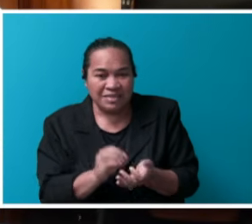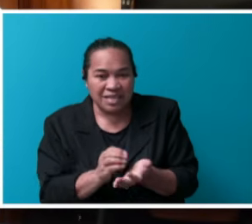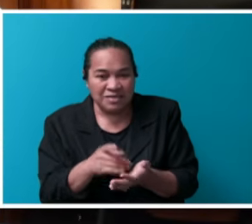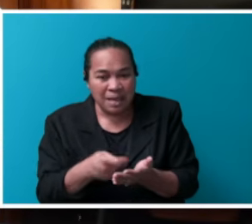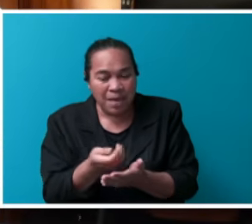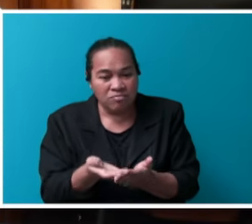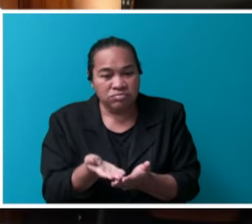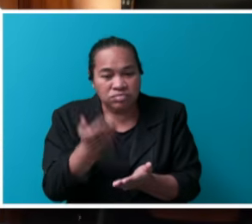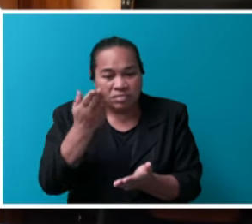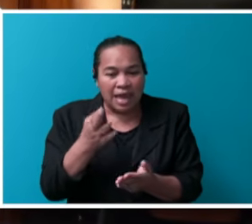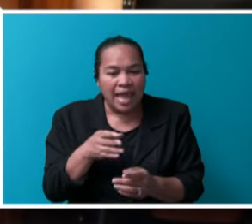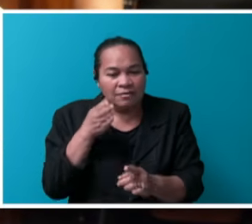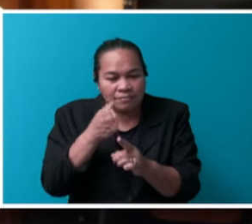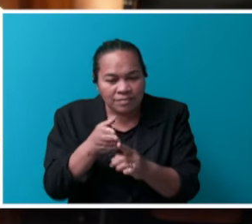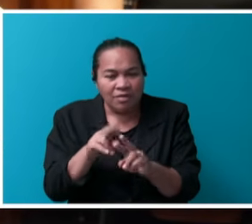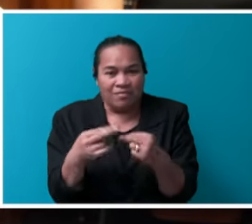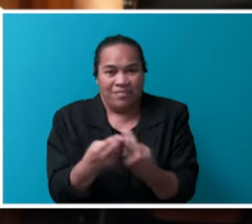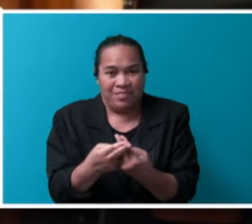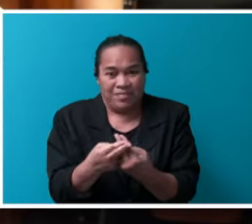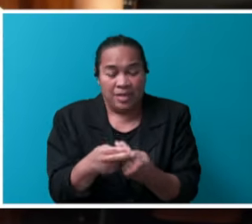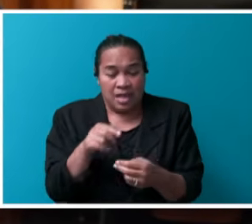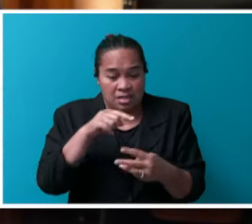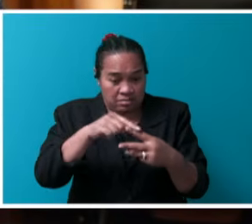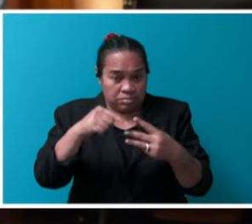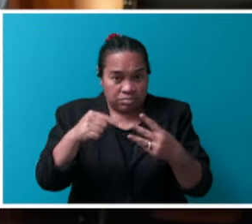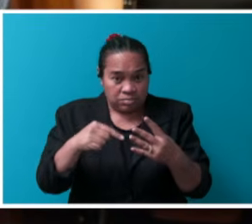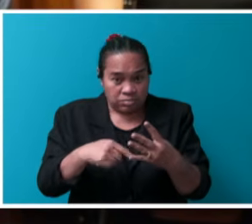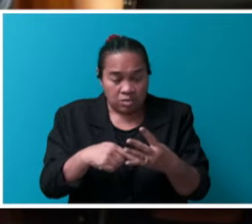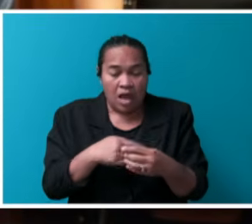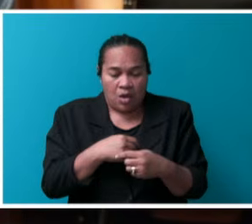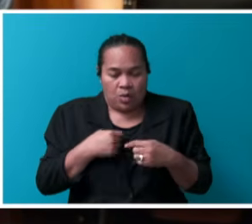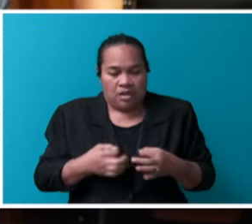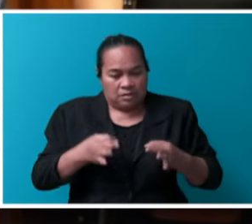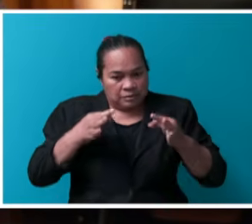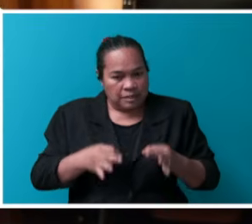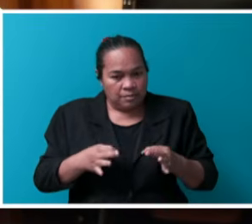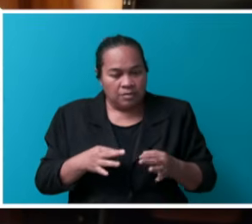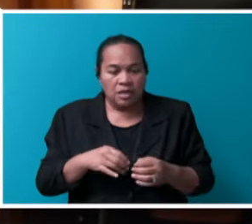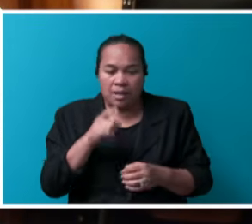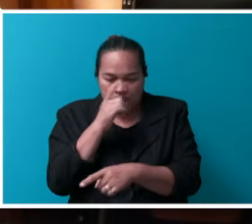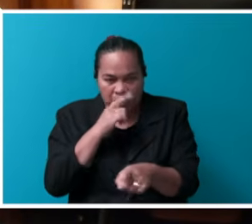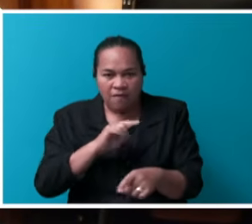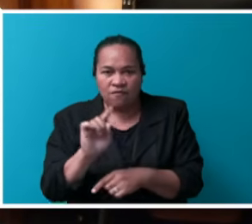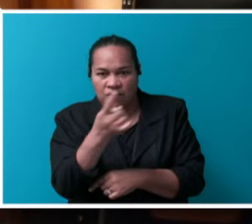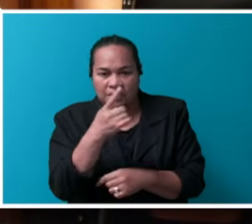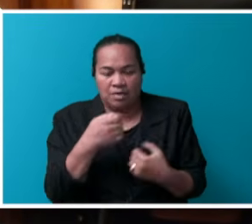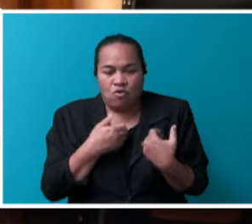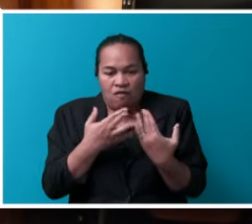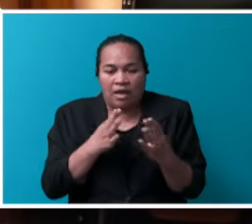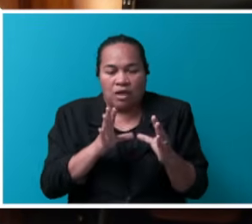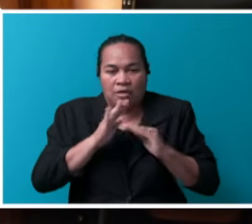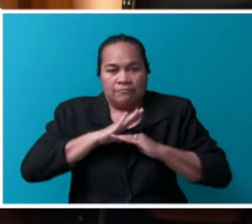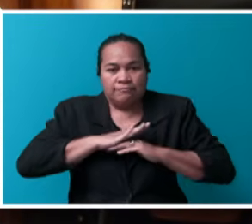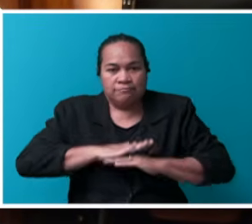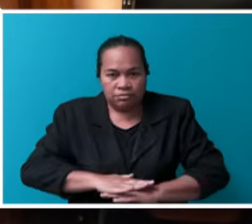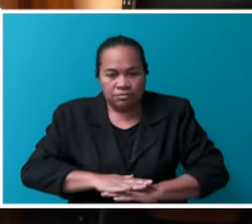for households. These measures reflect our determination to put people first and to provide real relief and protect